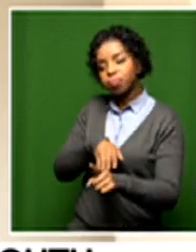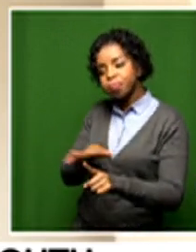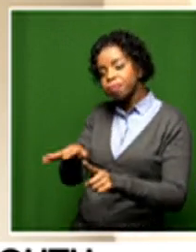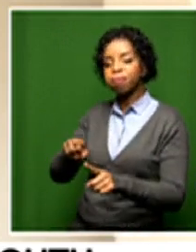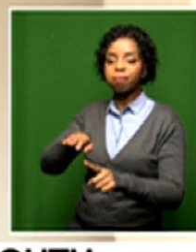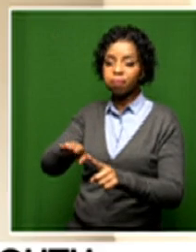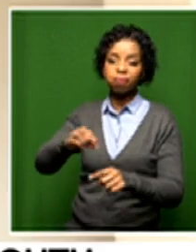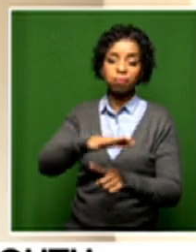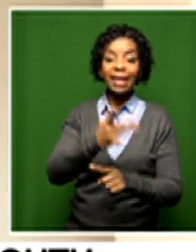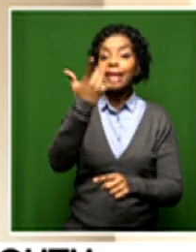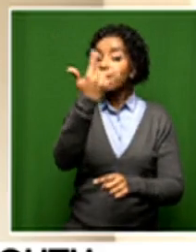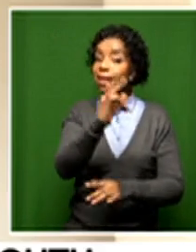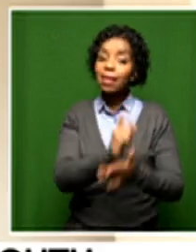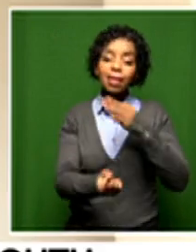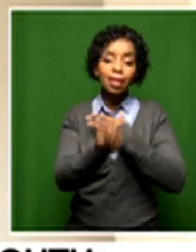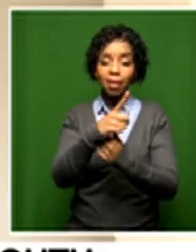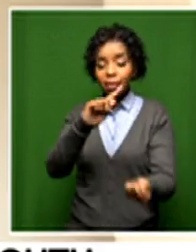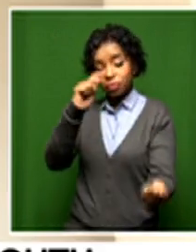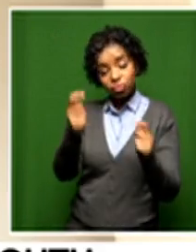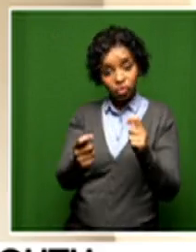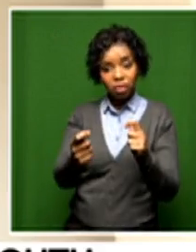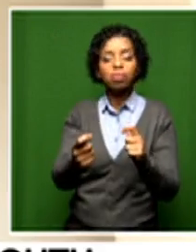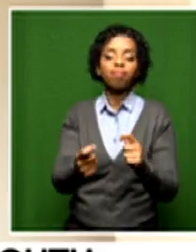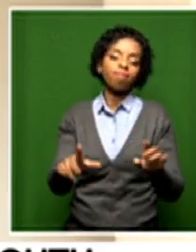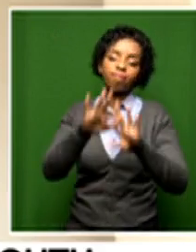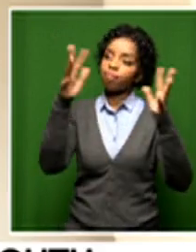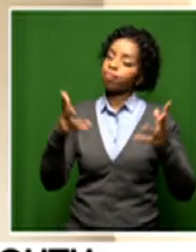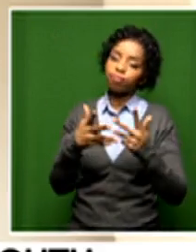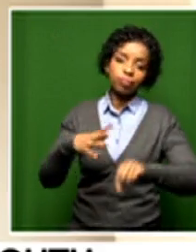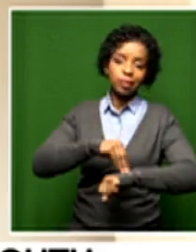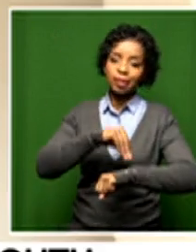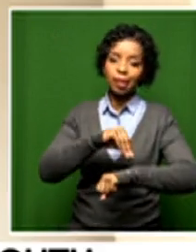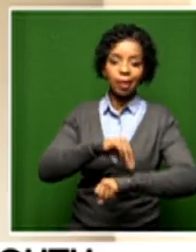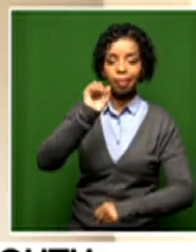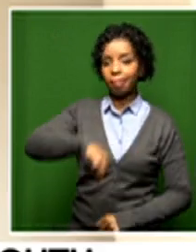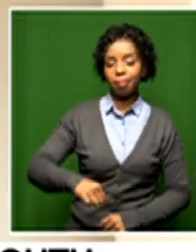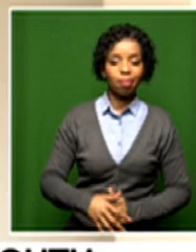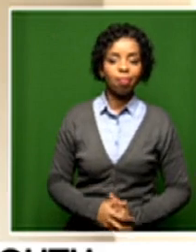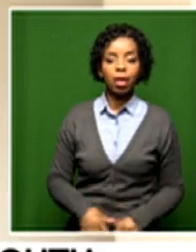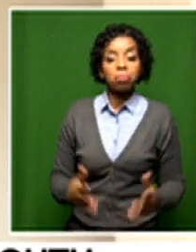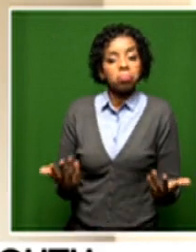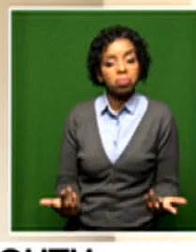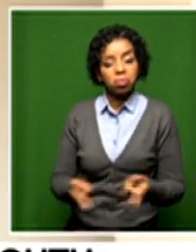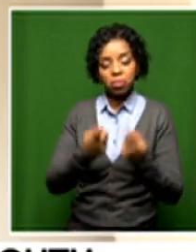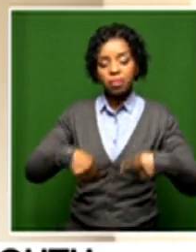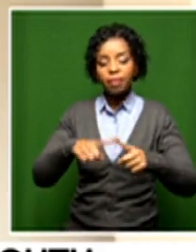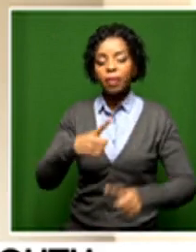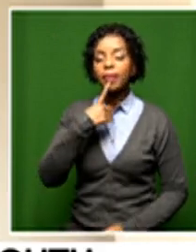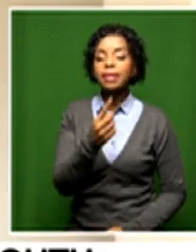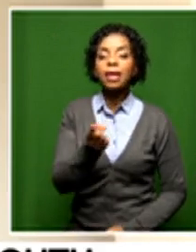mutate. If it changes, then of course the whole world is in trouble again, but that's not on the cards yet. So we are saying that the vaccines